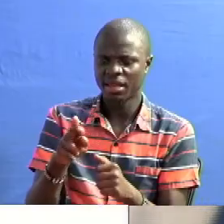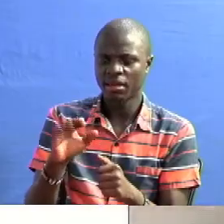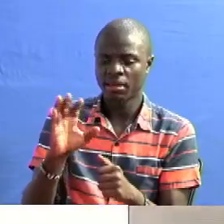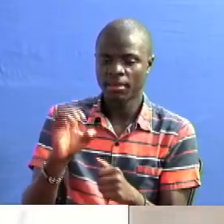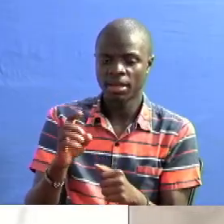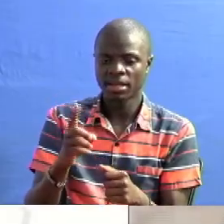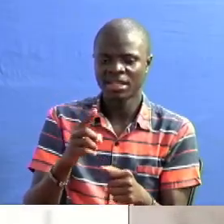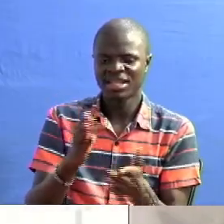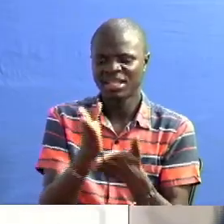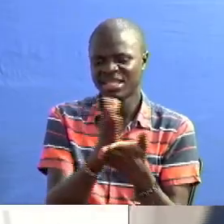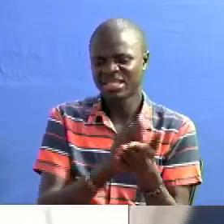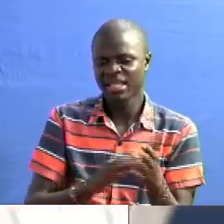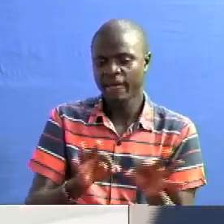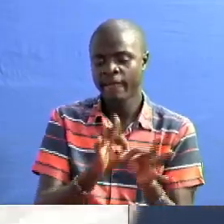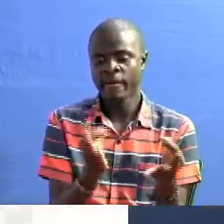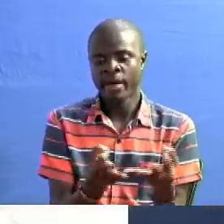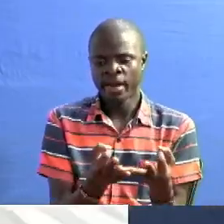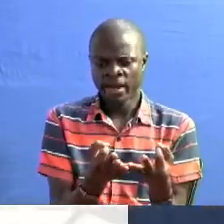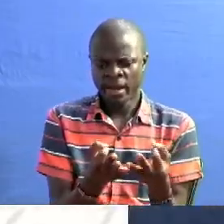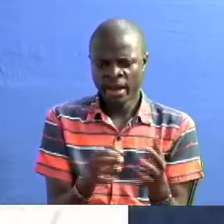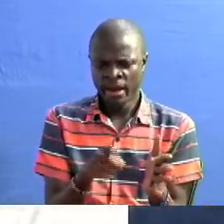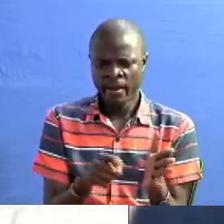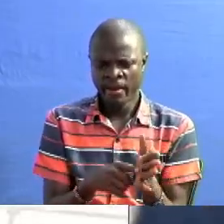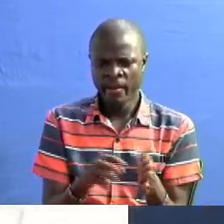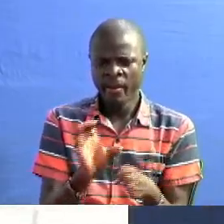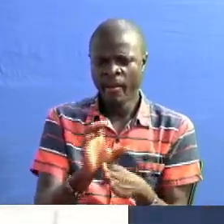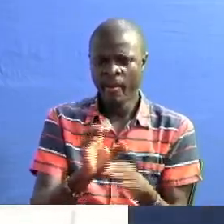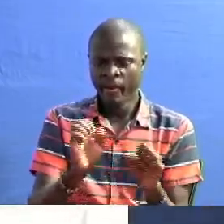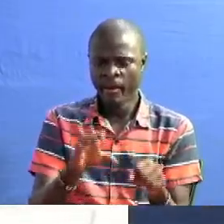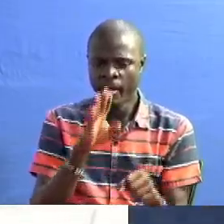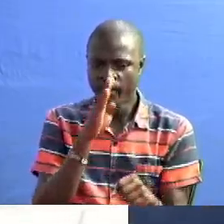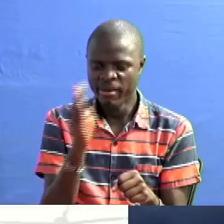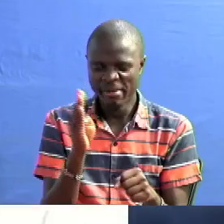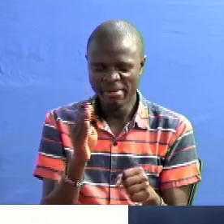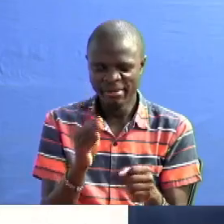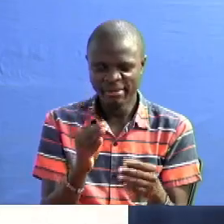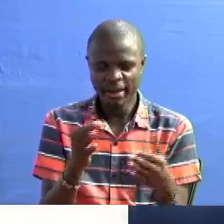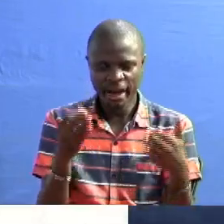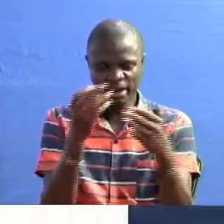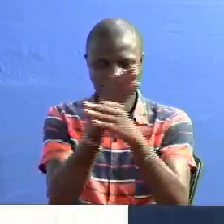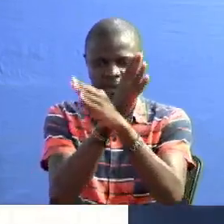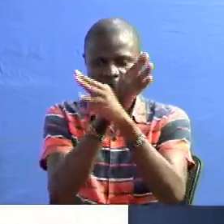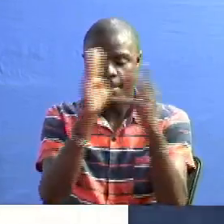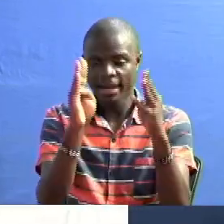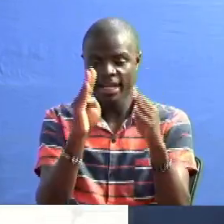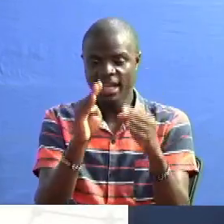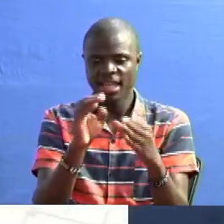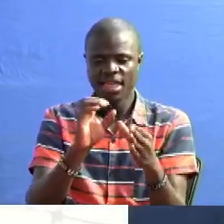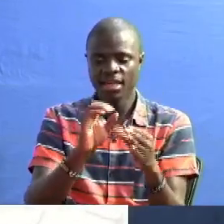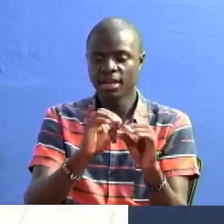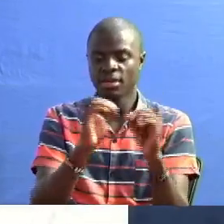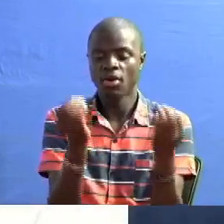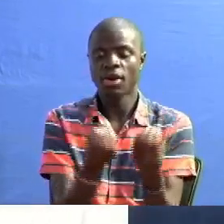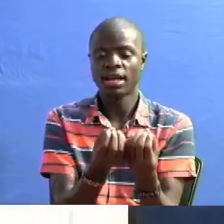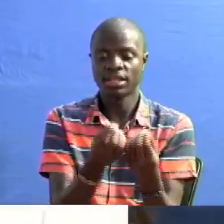families, this cost can be a barrier to accessing the therapy their children require. It is in such situations where organizations like Radiators